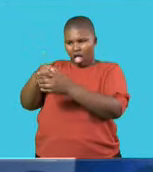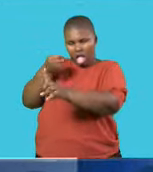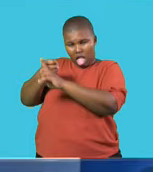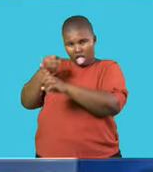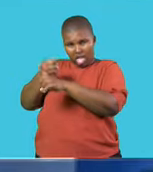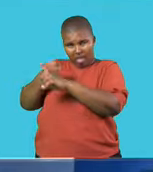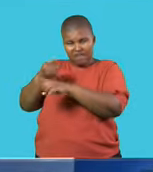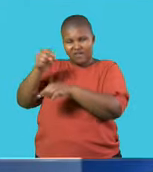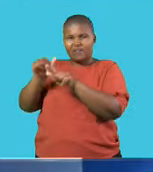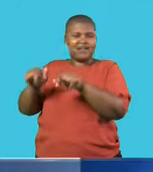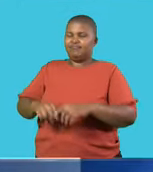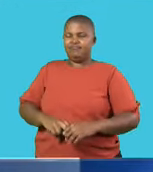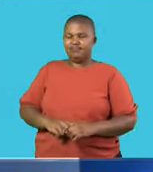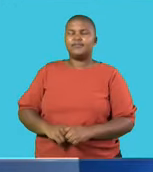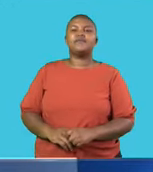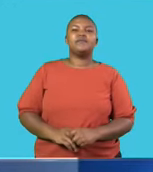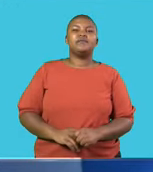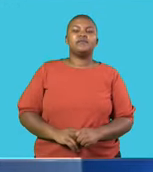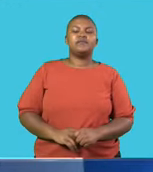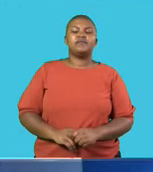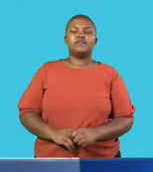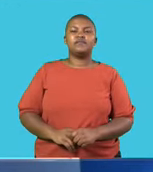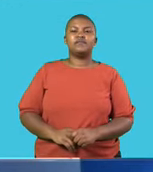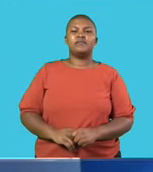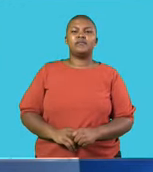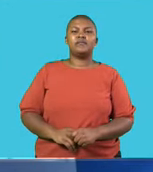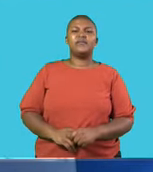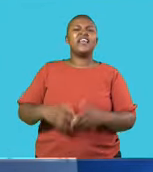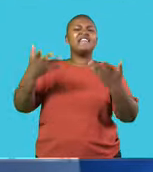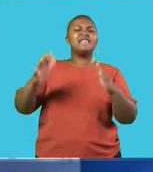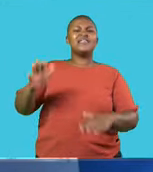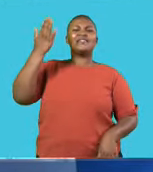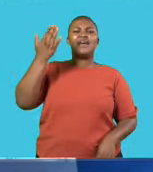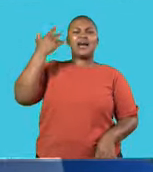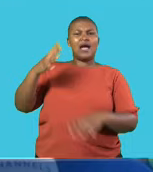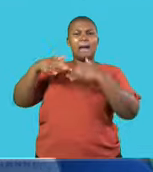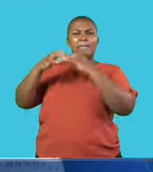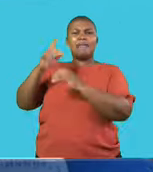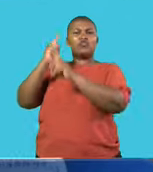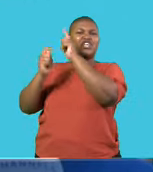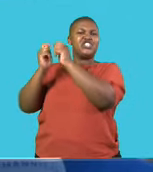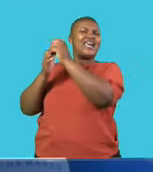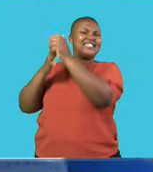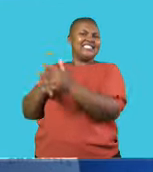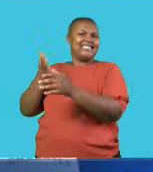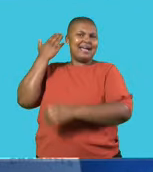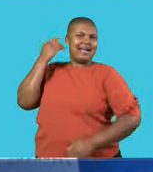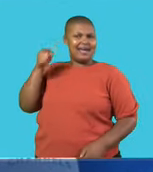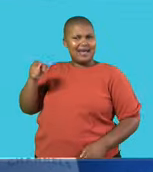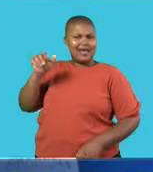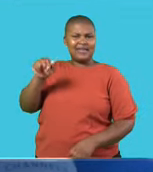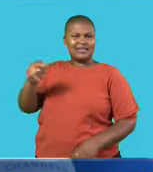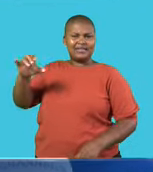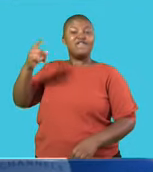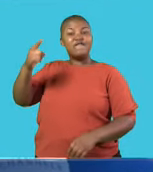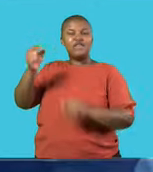it one. It was established by the traditional leaders of the